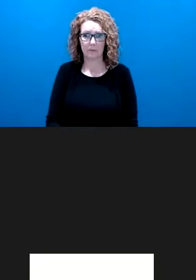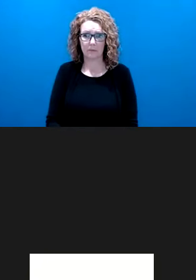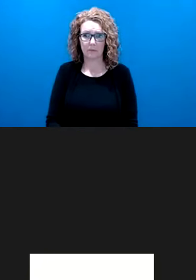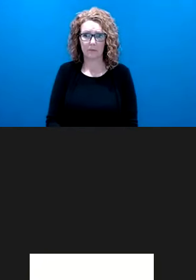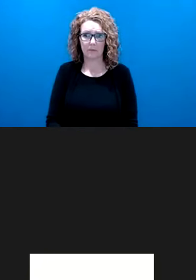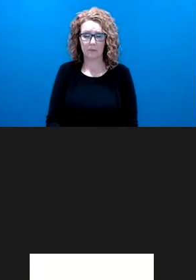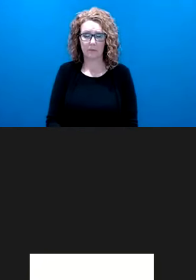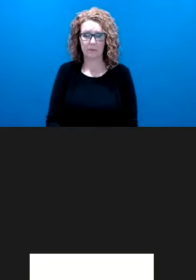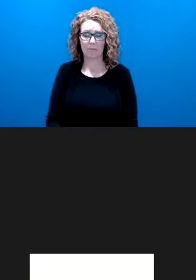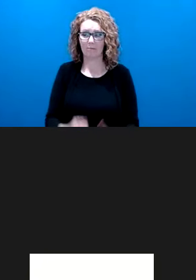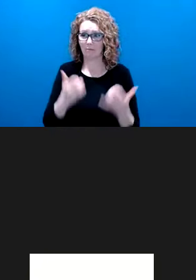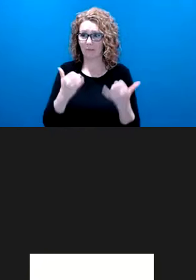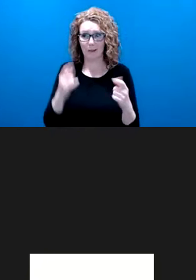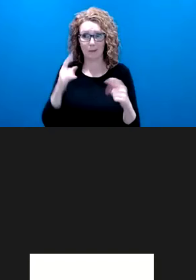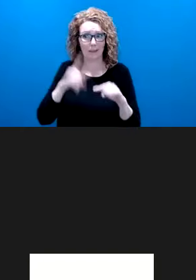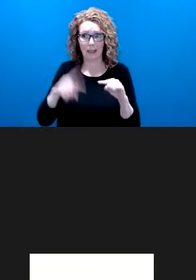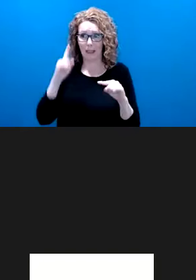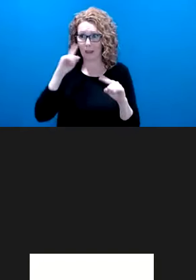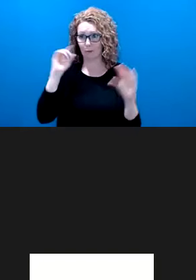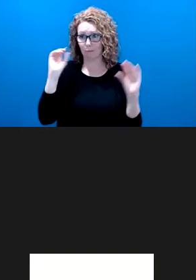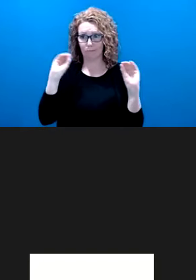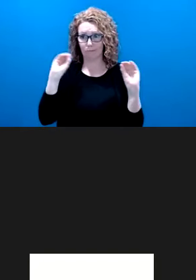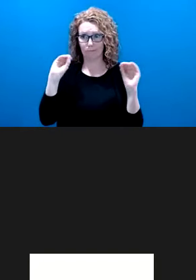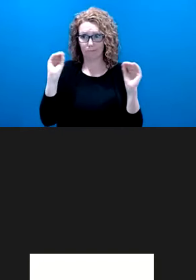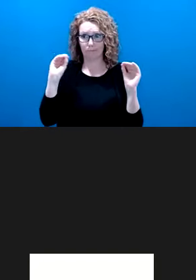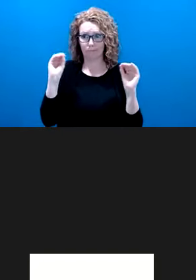I think we may have lost Chris.